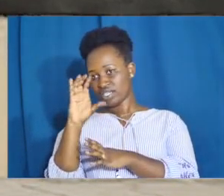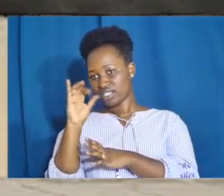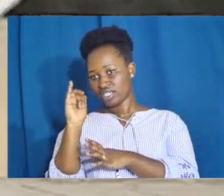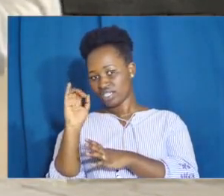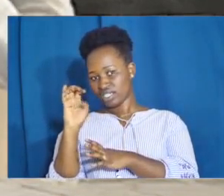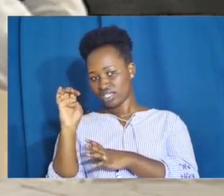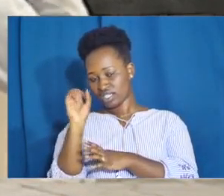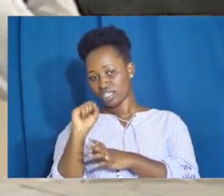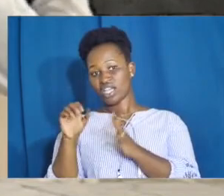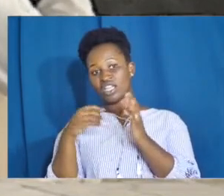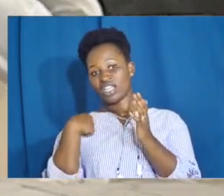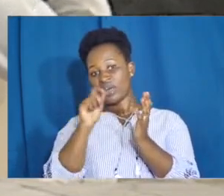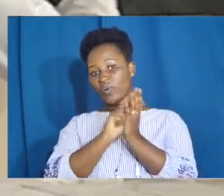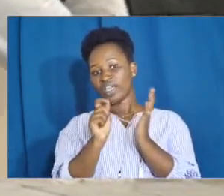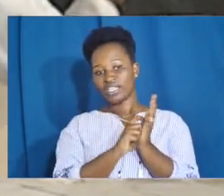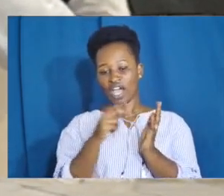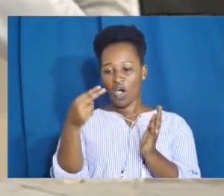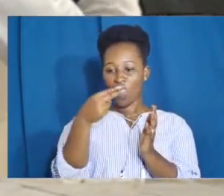and then sapiens.